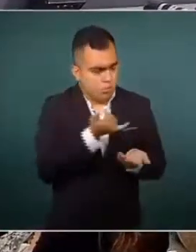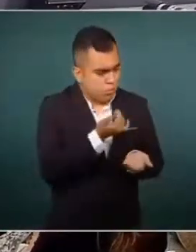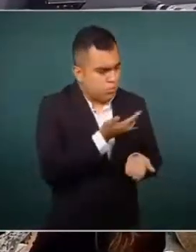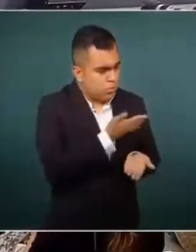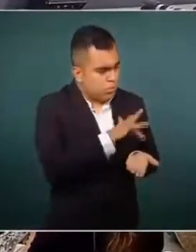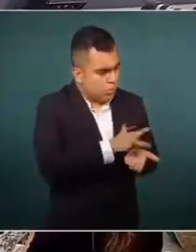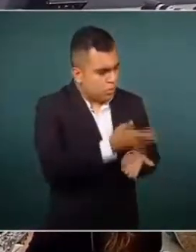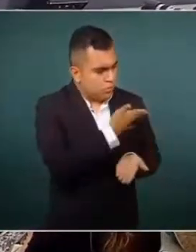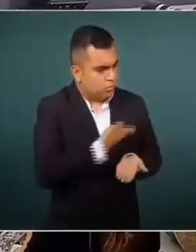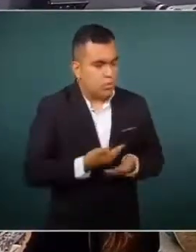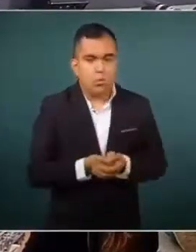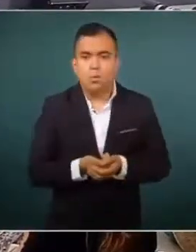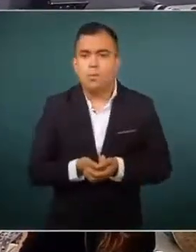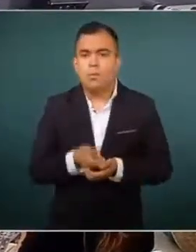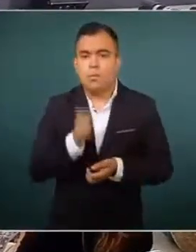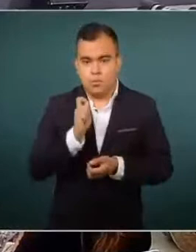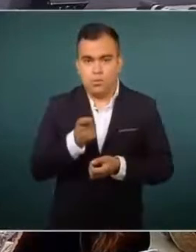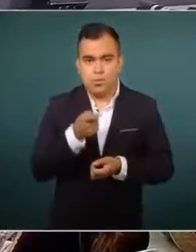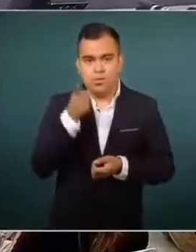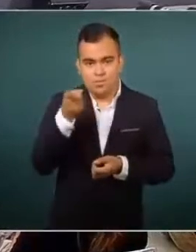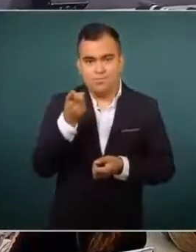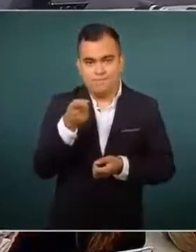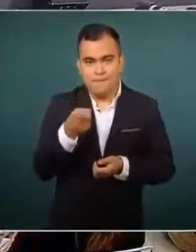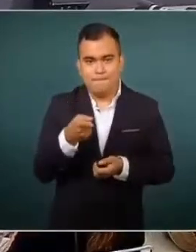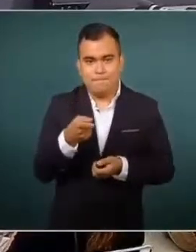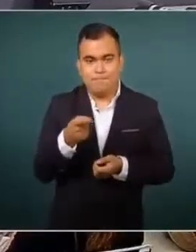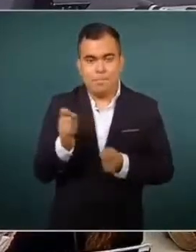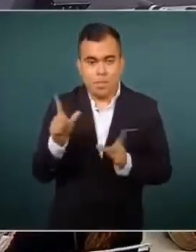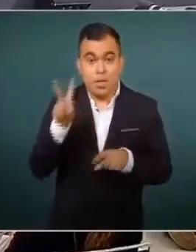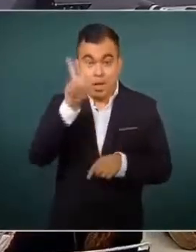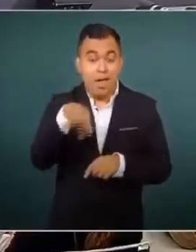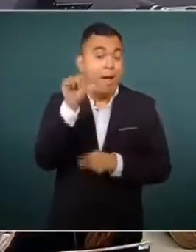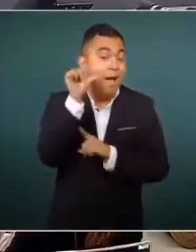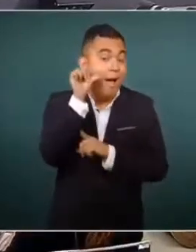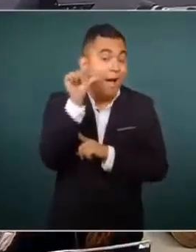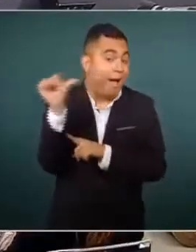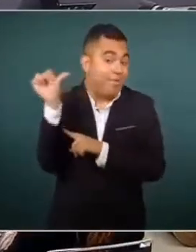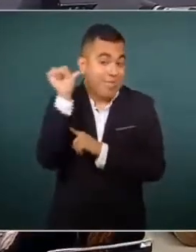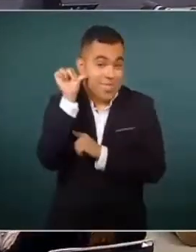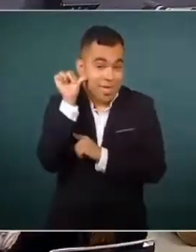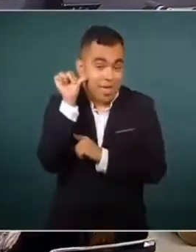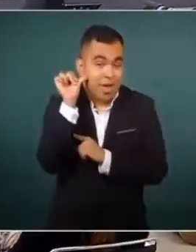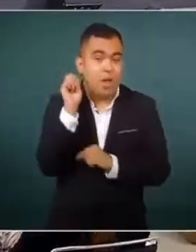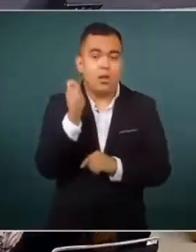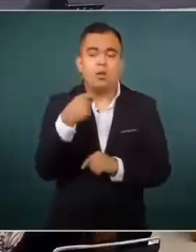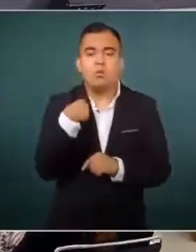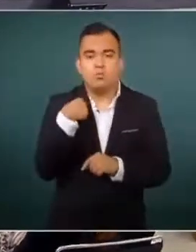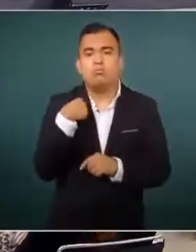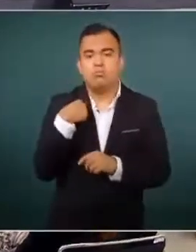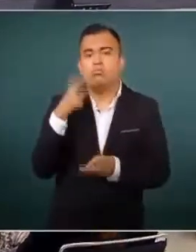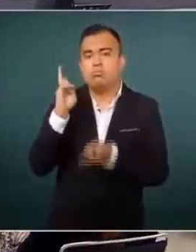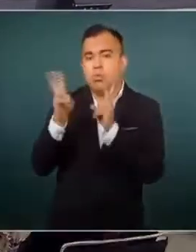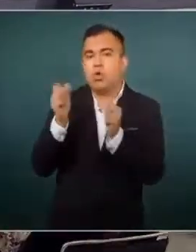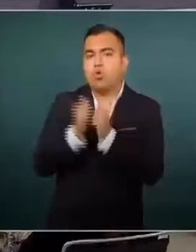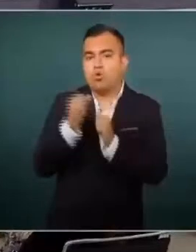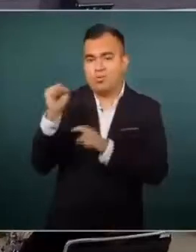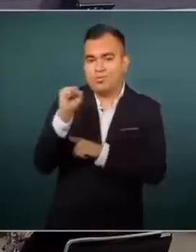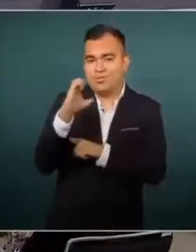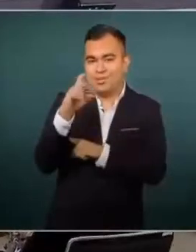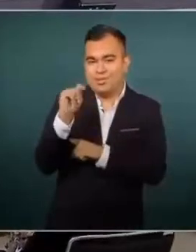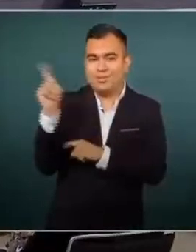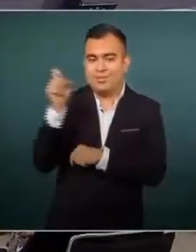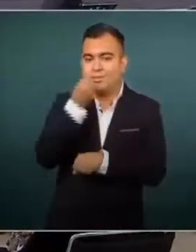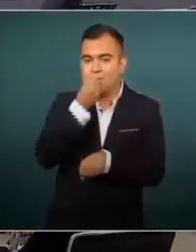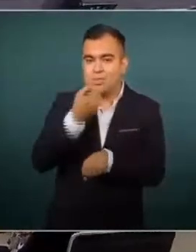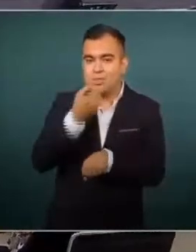presidente. Sí, mientras pon esa parte de la presentación, diría, el día de ayer hablé con el secretario de Comunicaciones, con